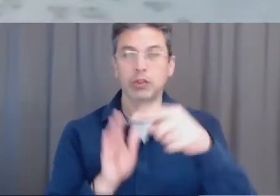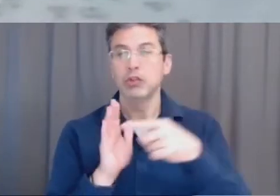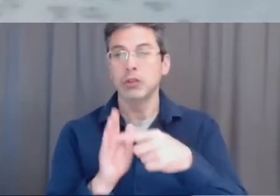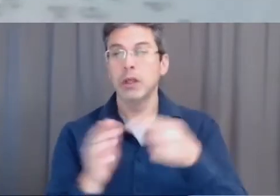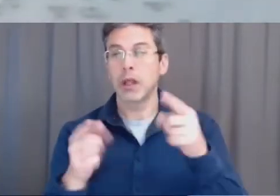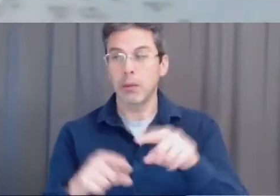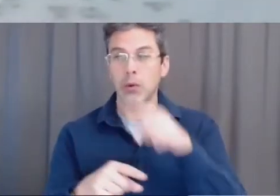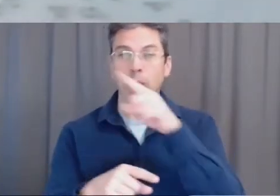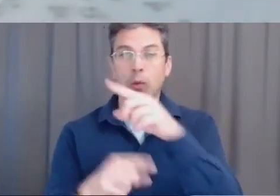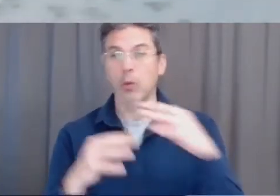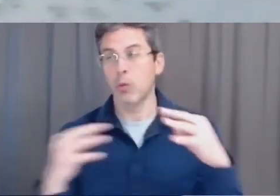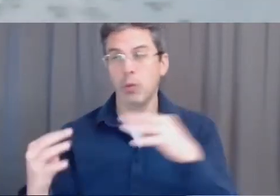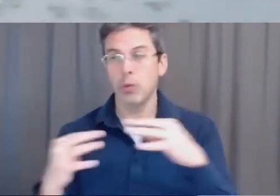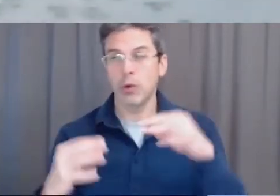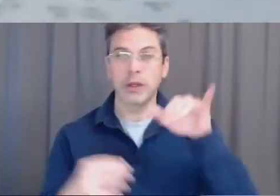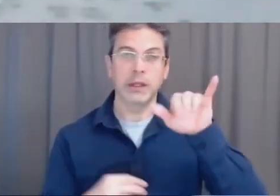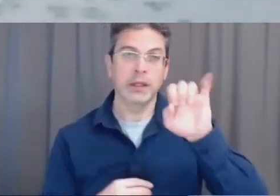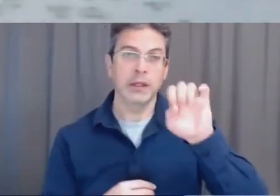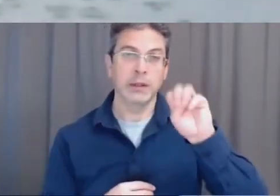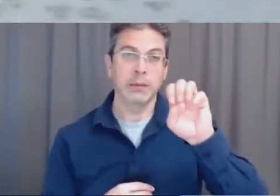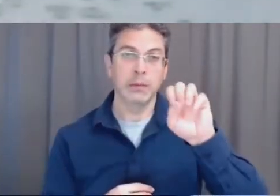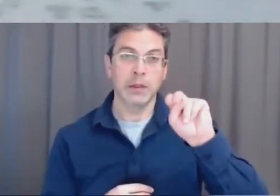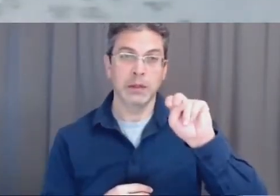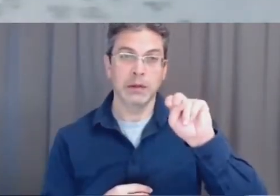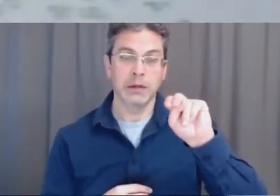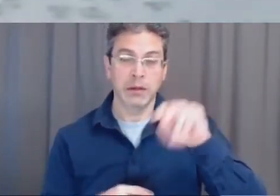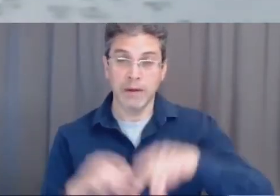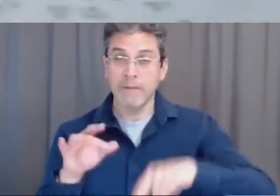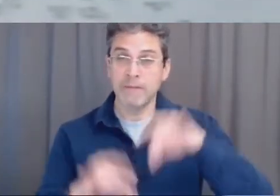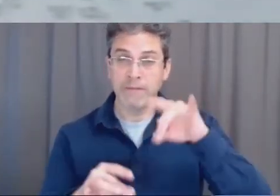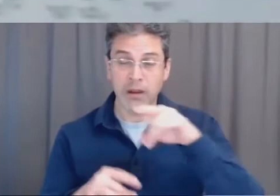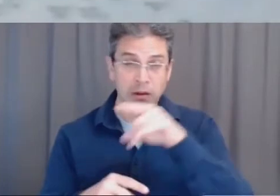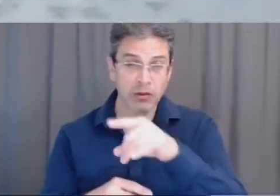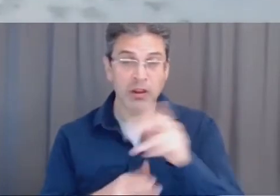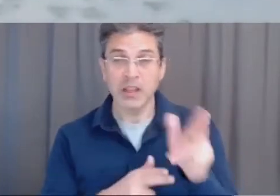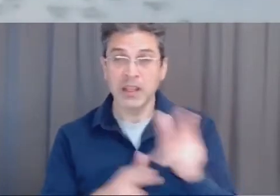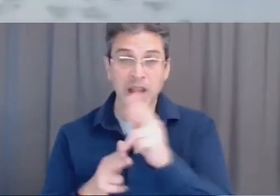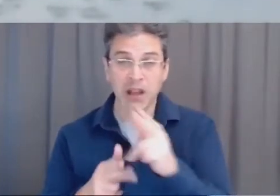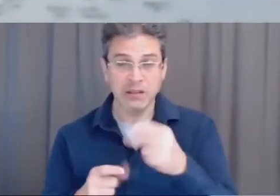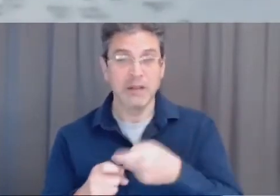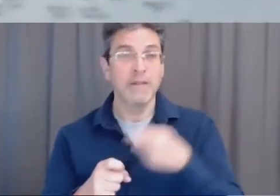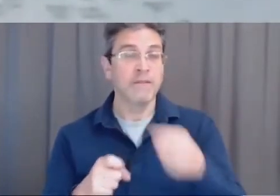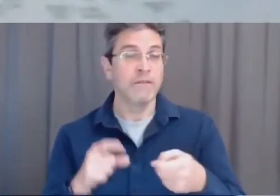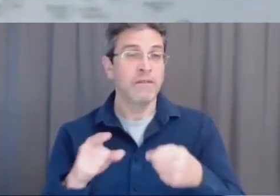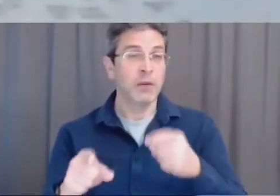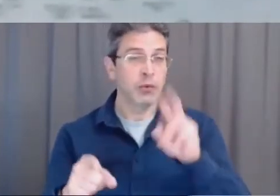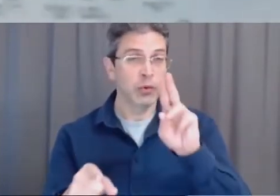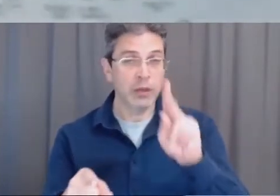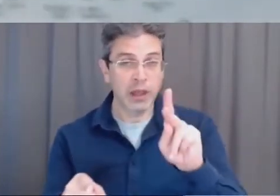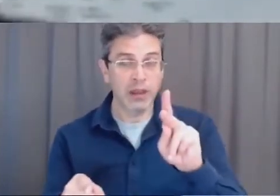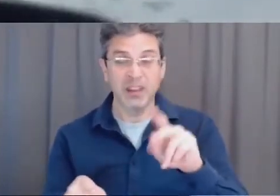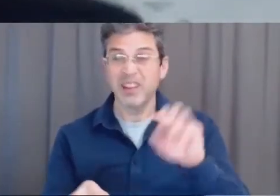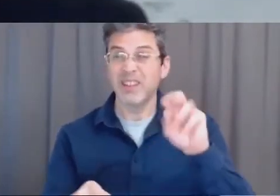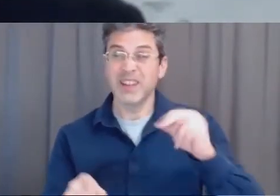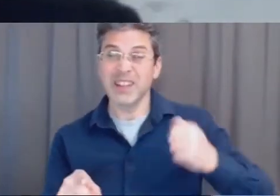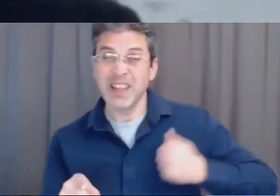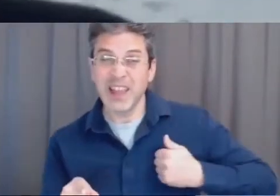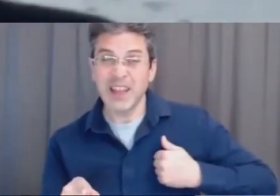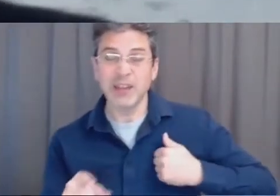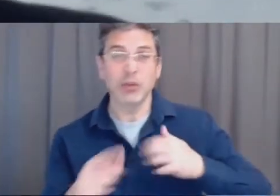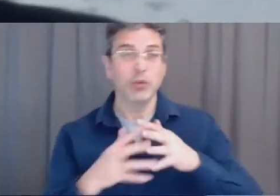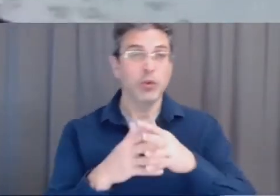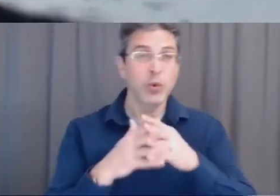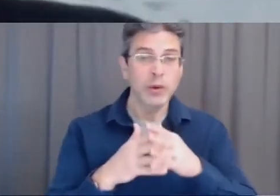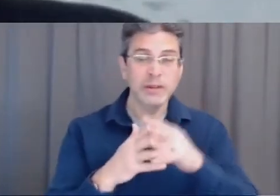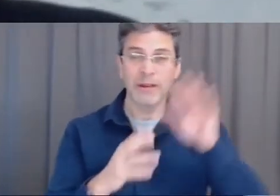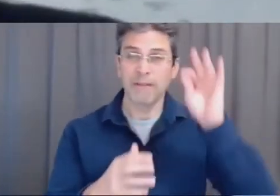weapons are found in other conflict zones, or even Canadian weapons, or U.S. weapons, or French weapons. And these are